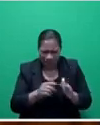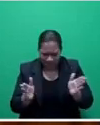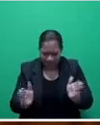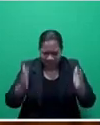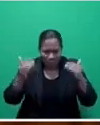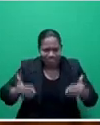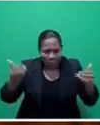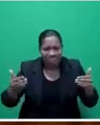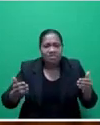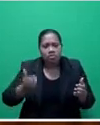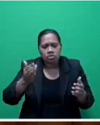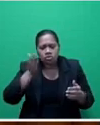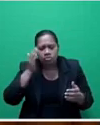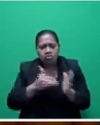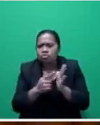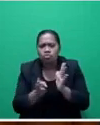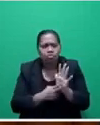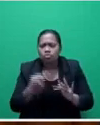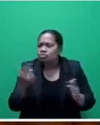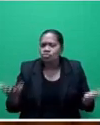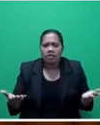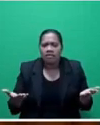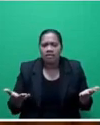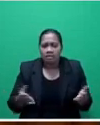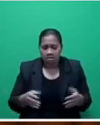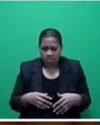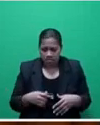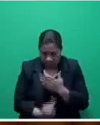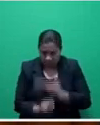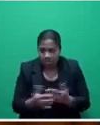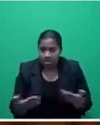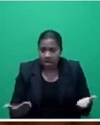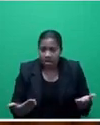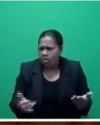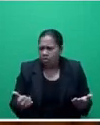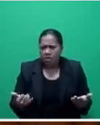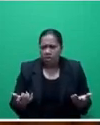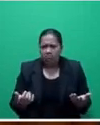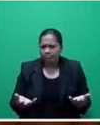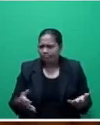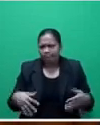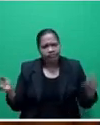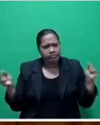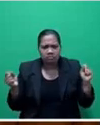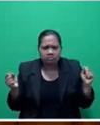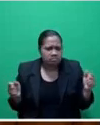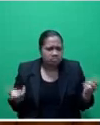force, or has it died, or what has happened to it? There needs to be some